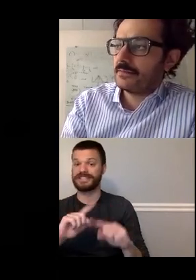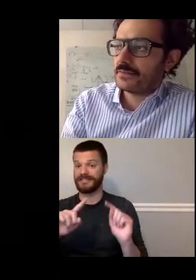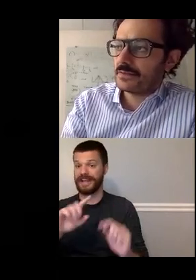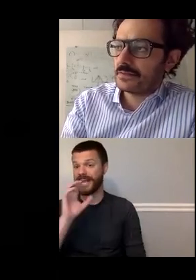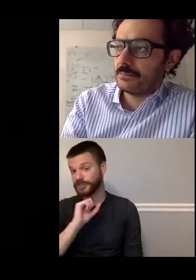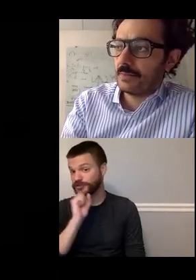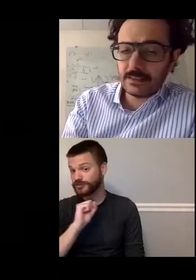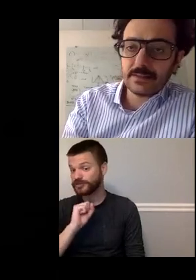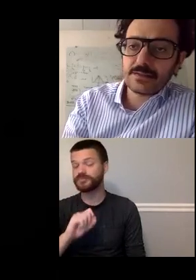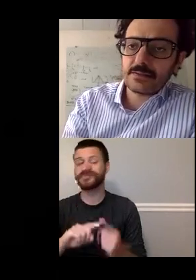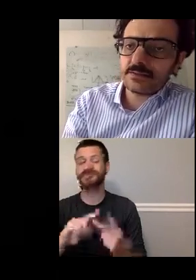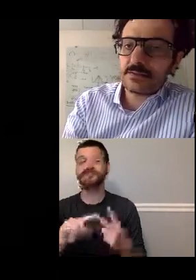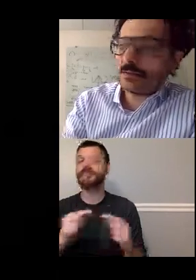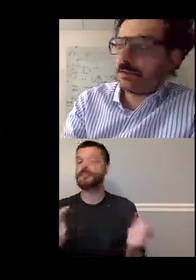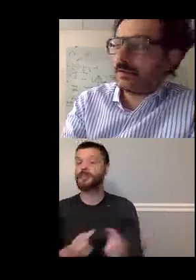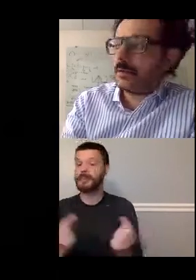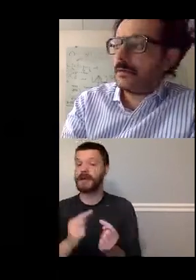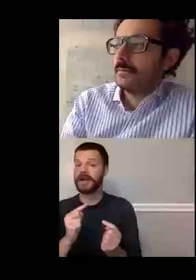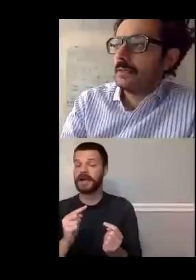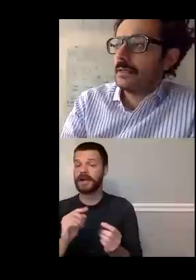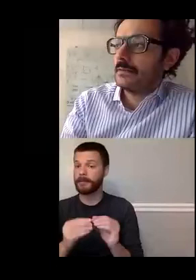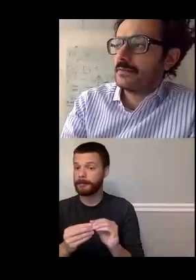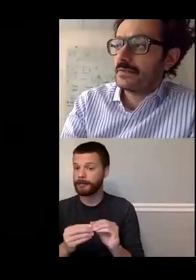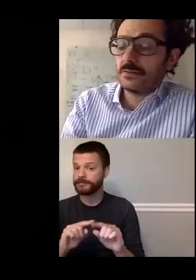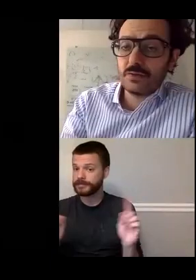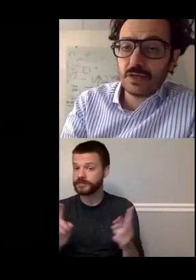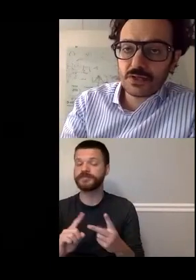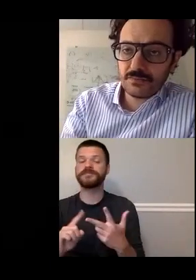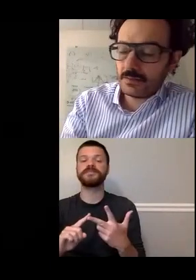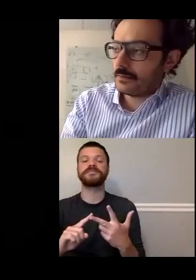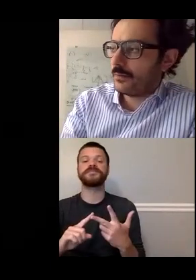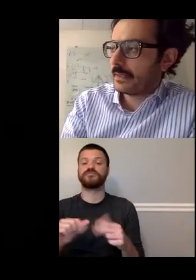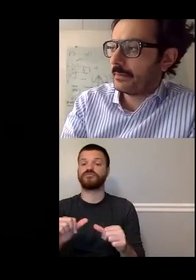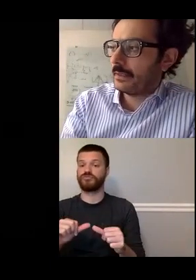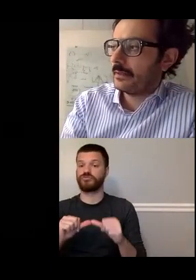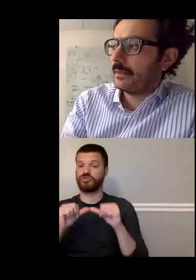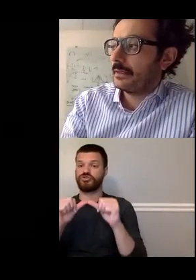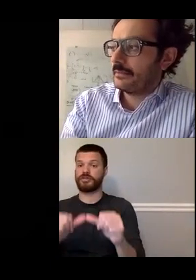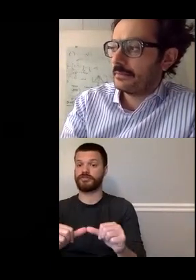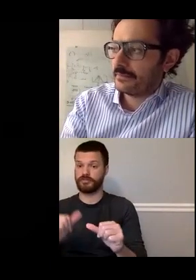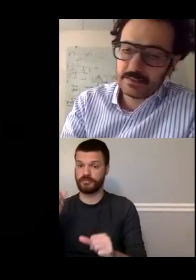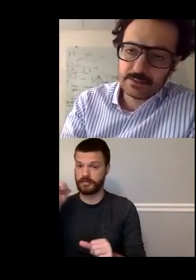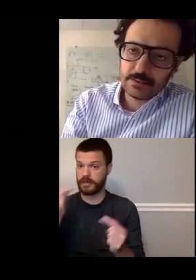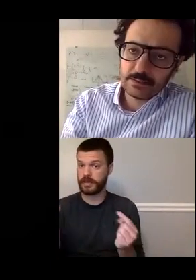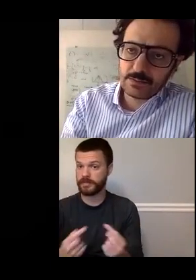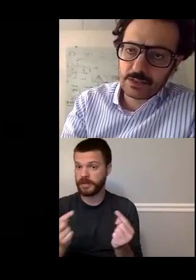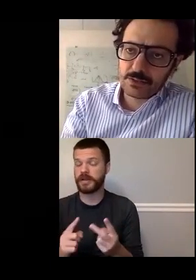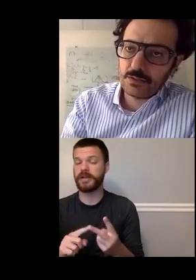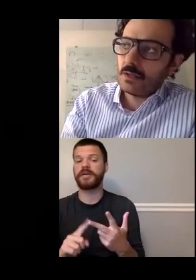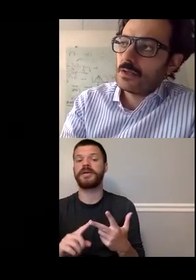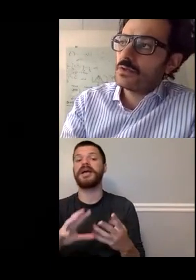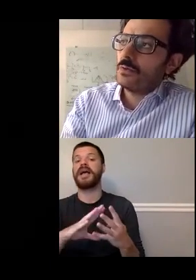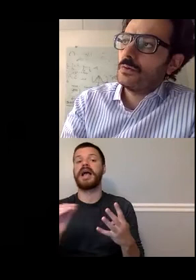had differences in pain intensity, they had differences in duration of their low back pain, and even differences in their